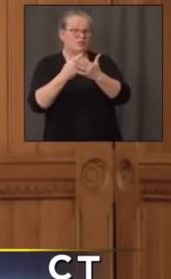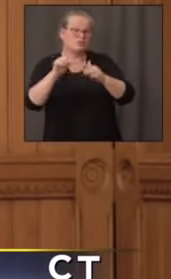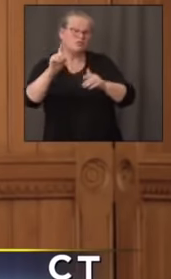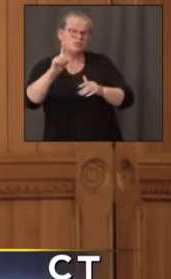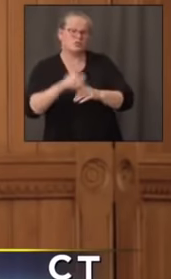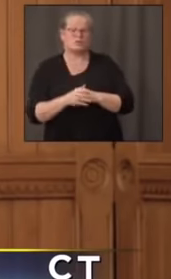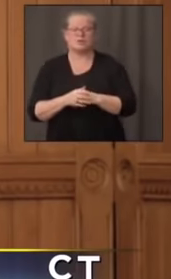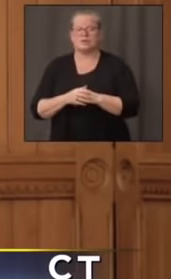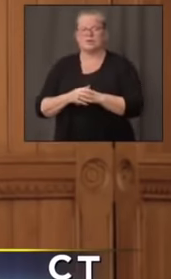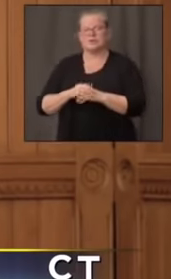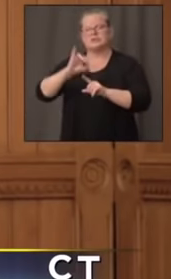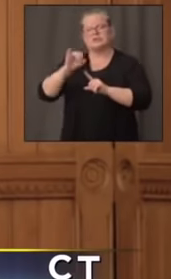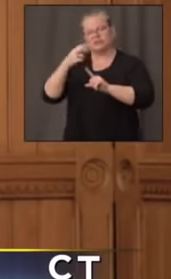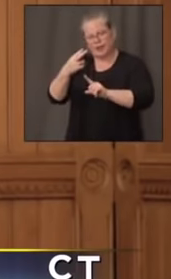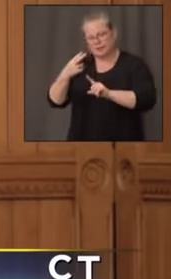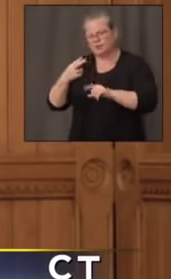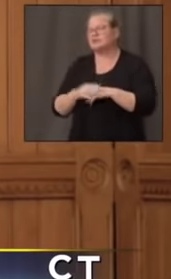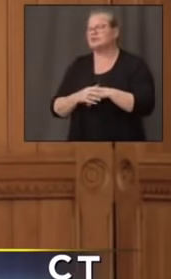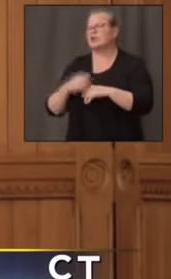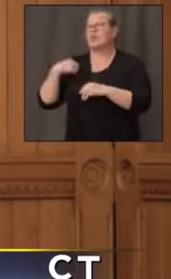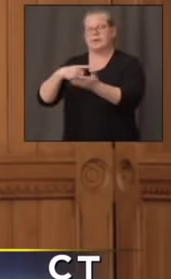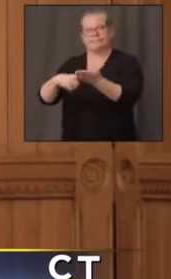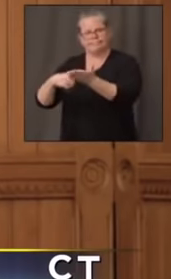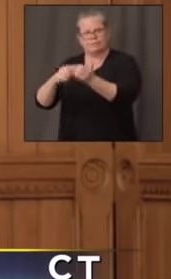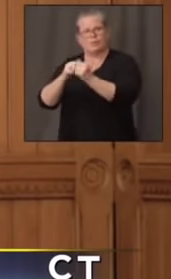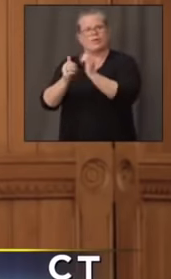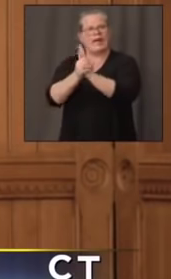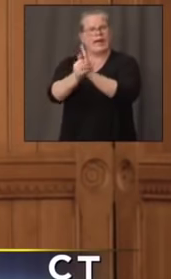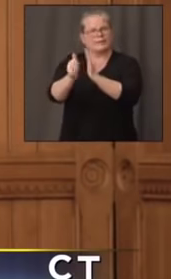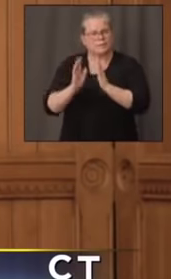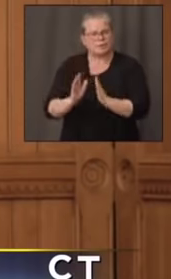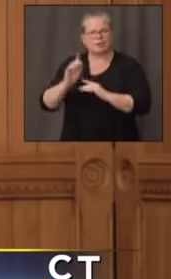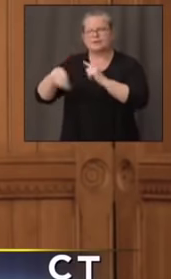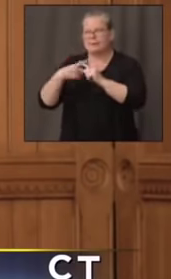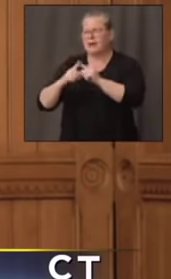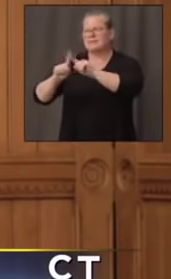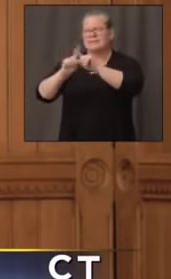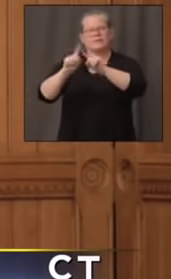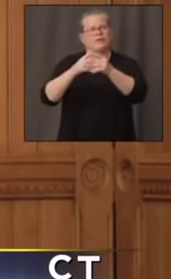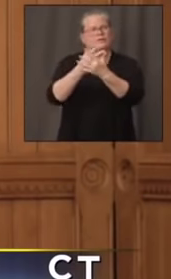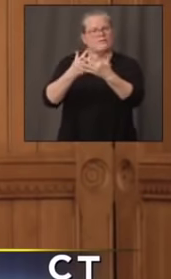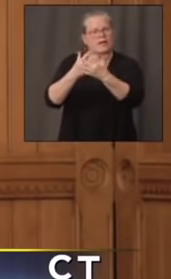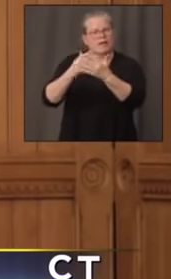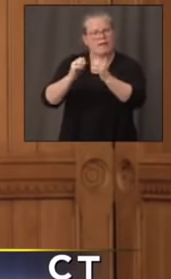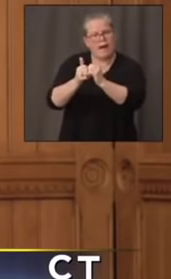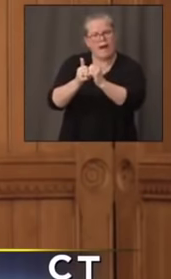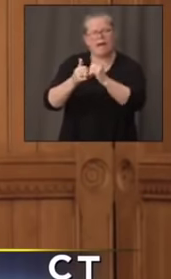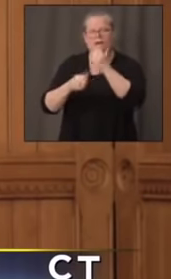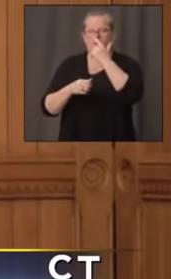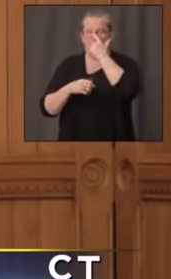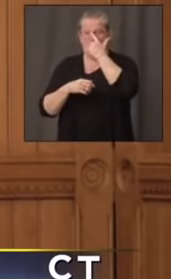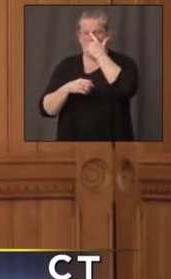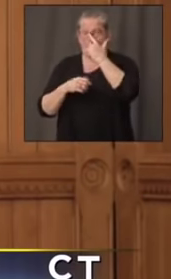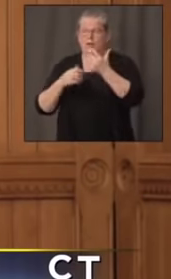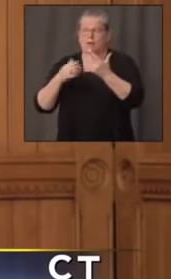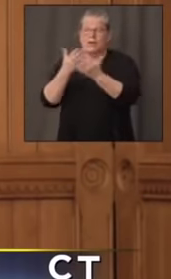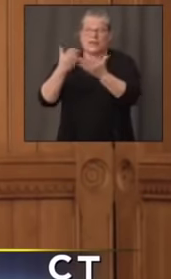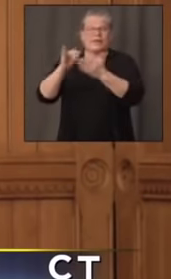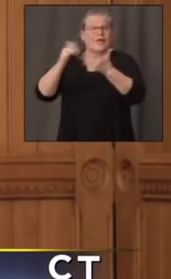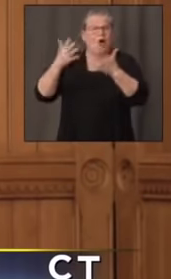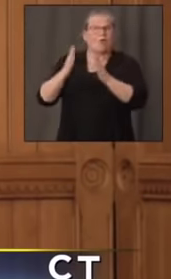around air filtration systems, ways that existing HVAC systems can be increase the airflow,